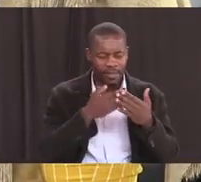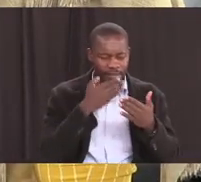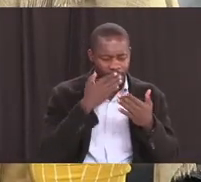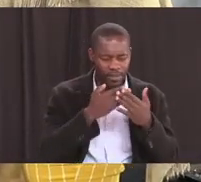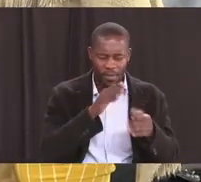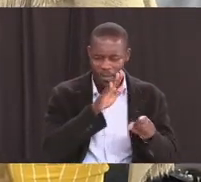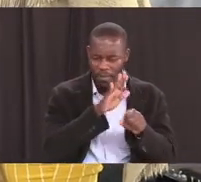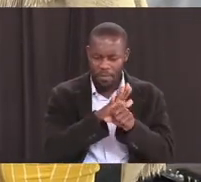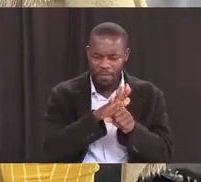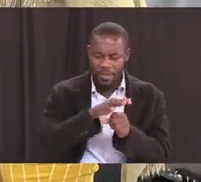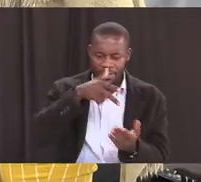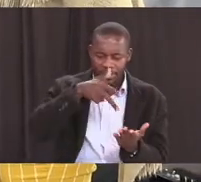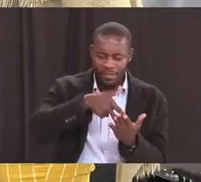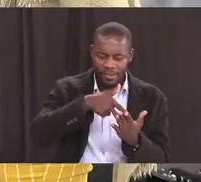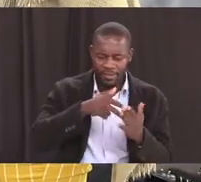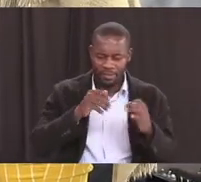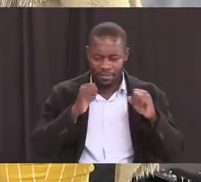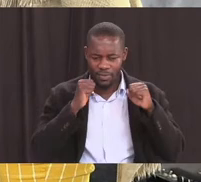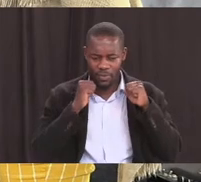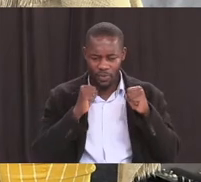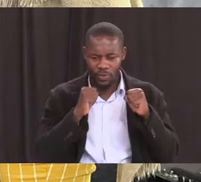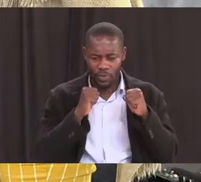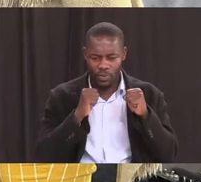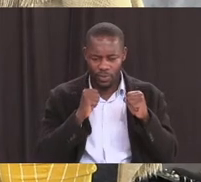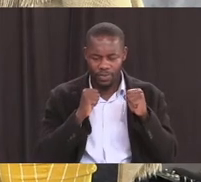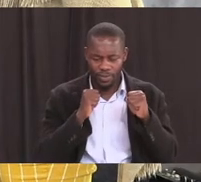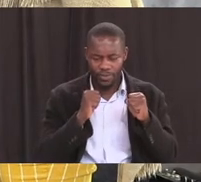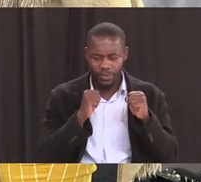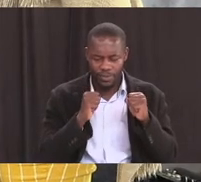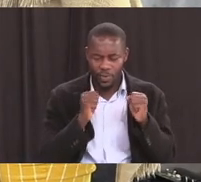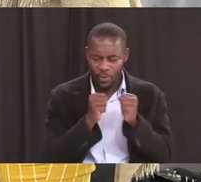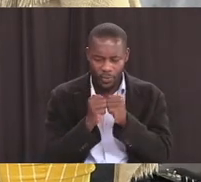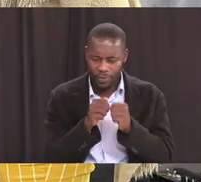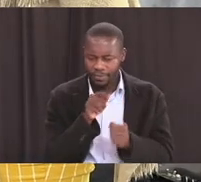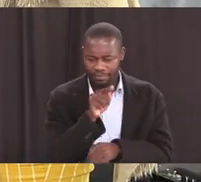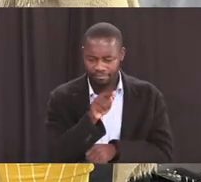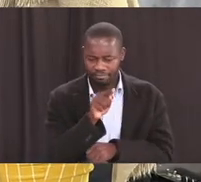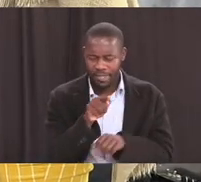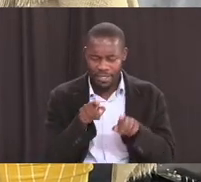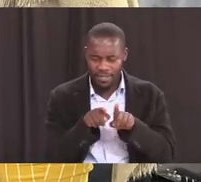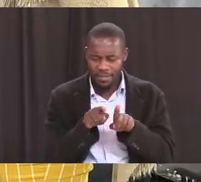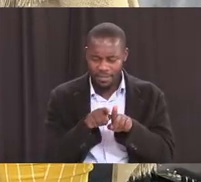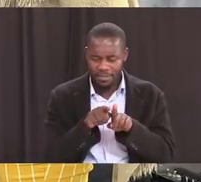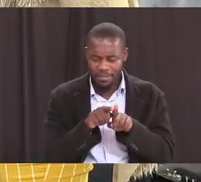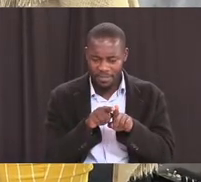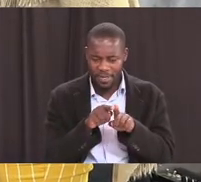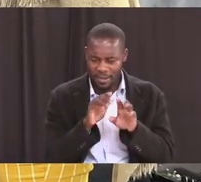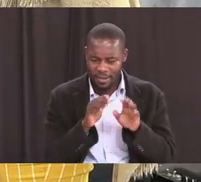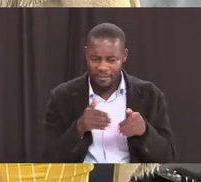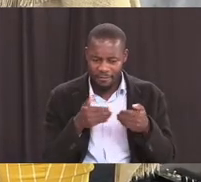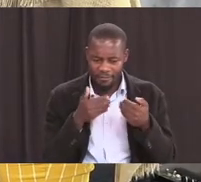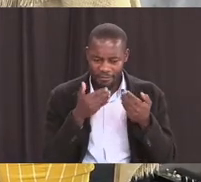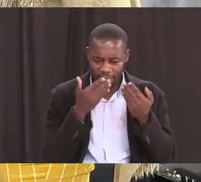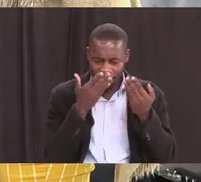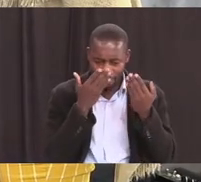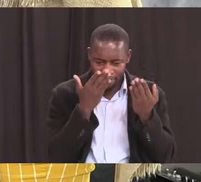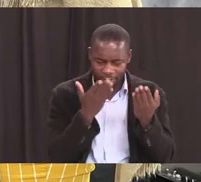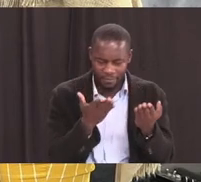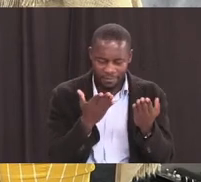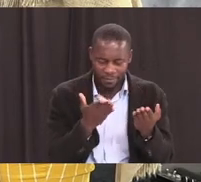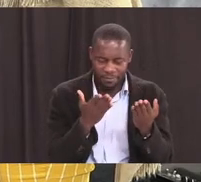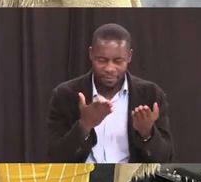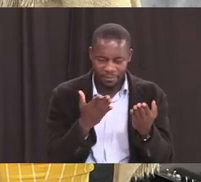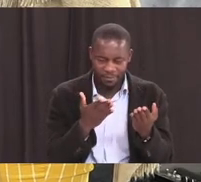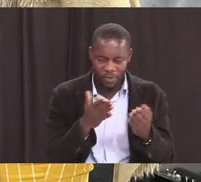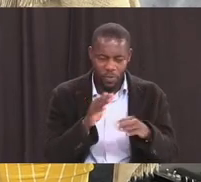this time with him to be part of this community and to input into his life and also see him serve